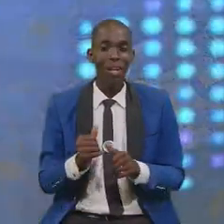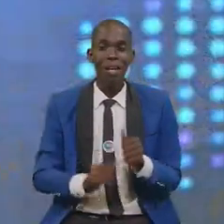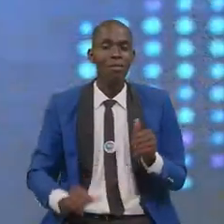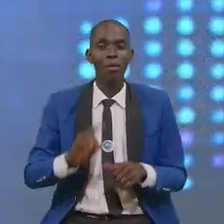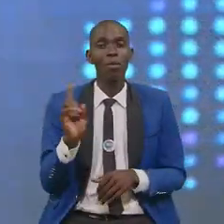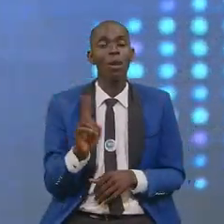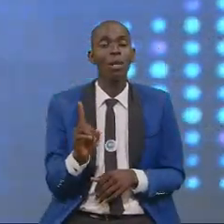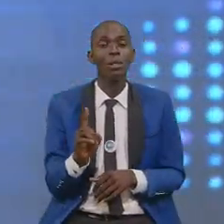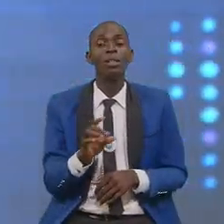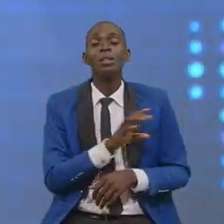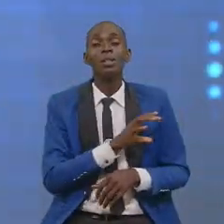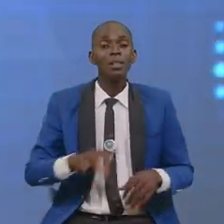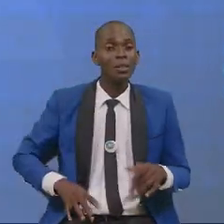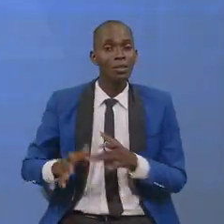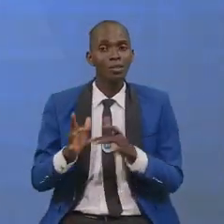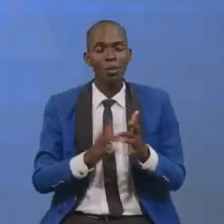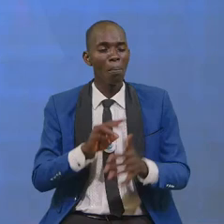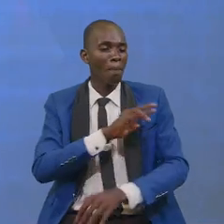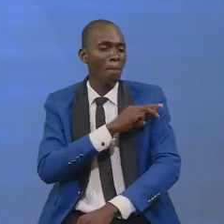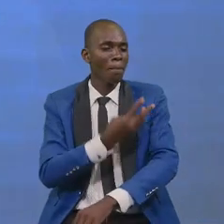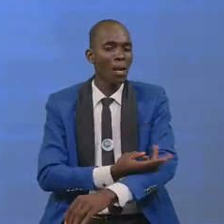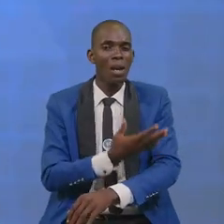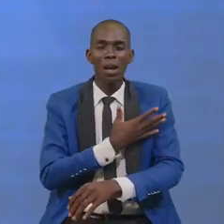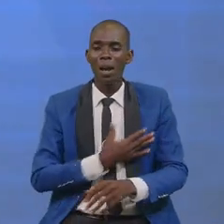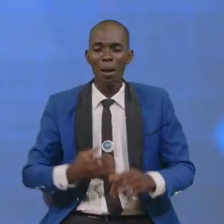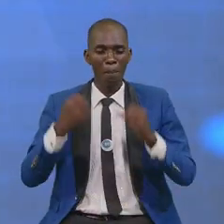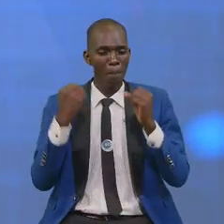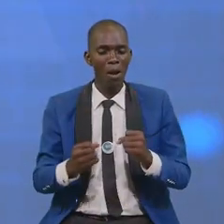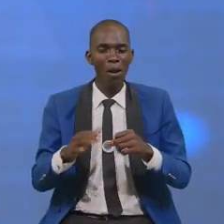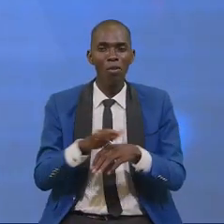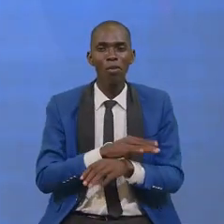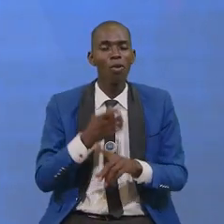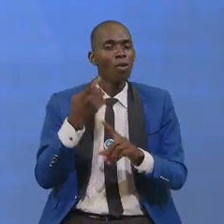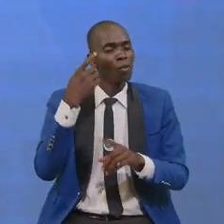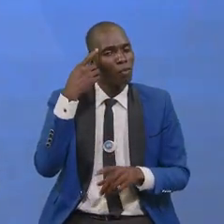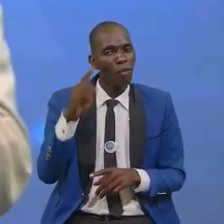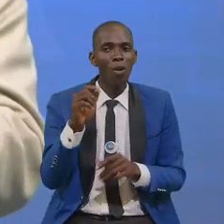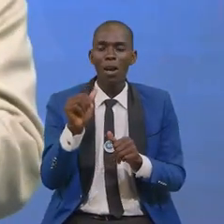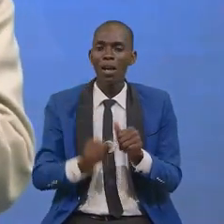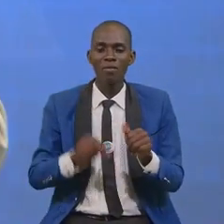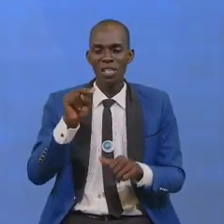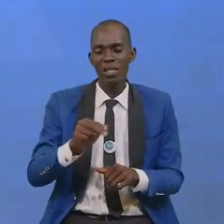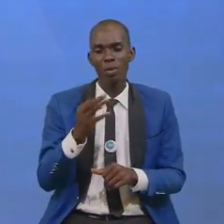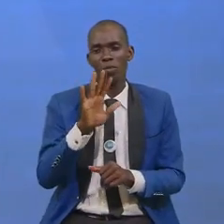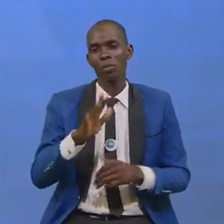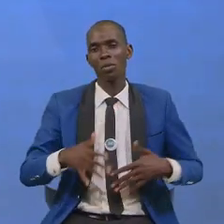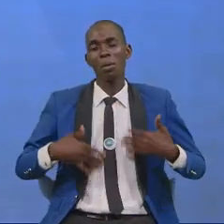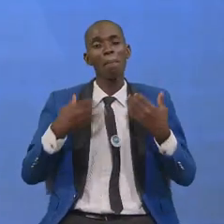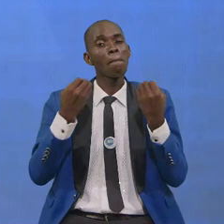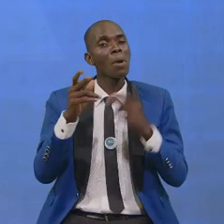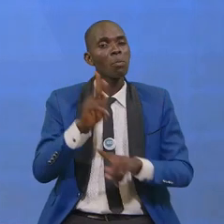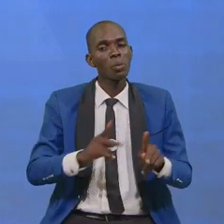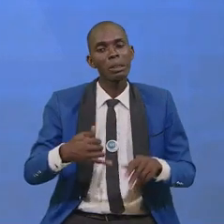Jesus Christ, mighty and powerful for every need of your life. Many people, they're still